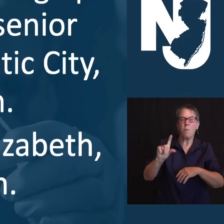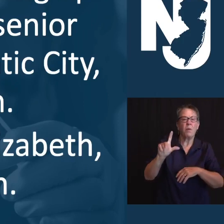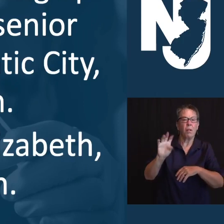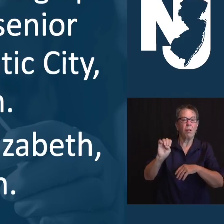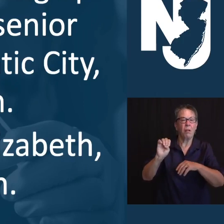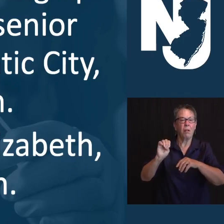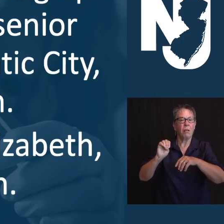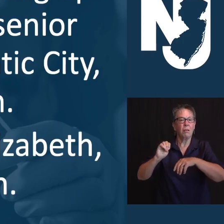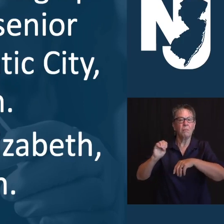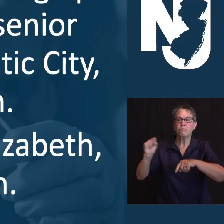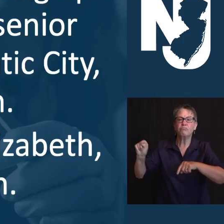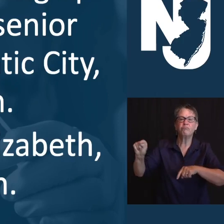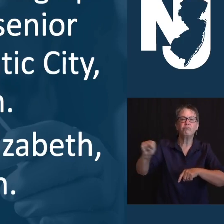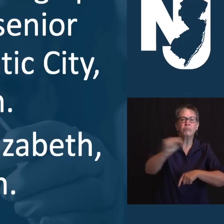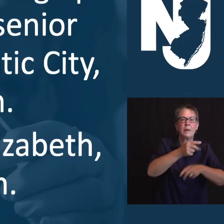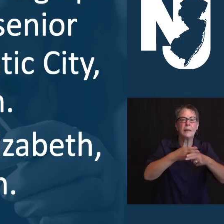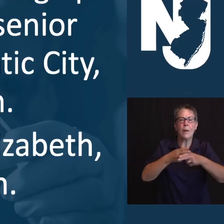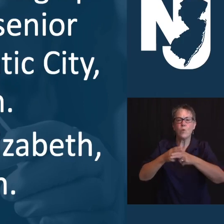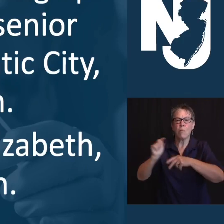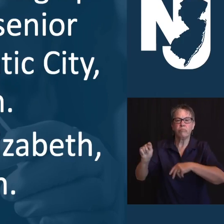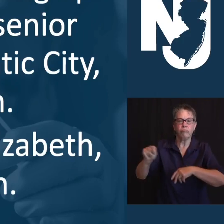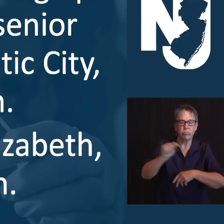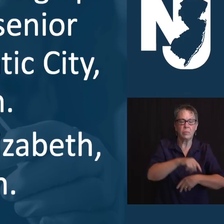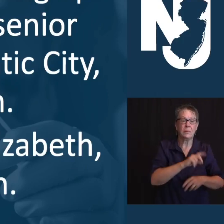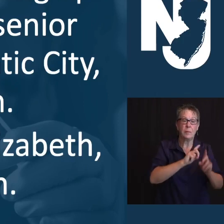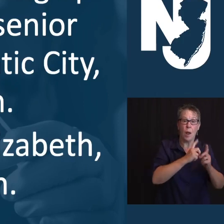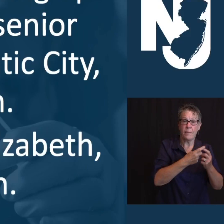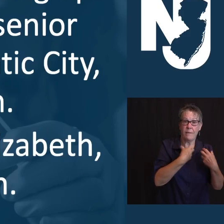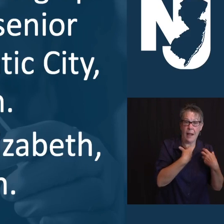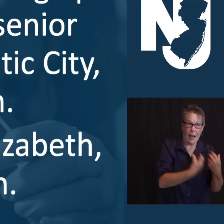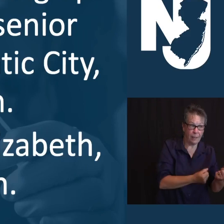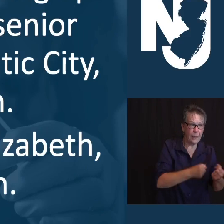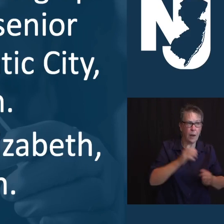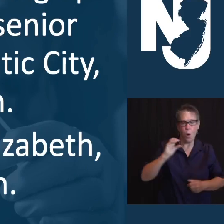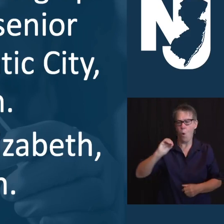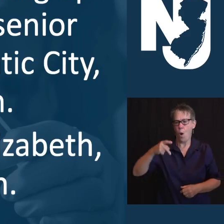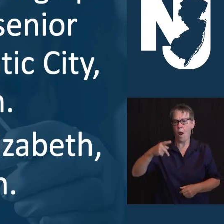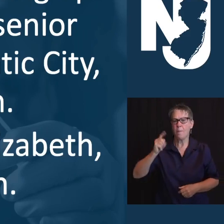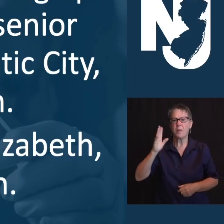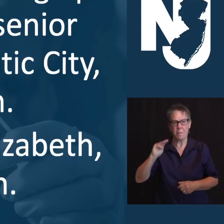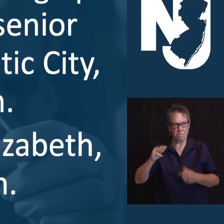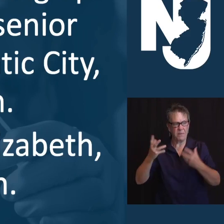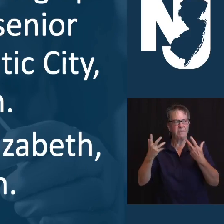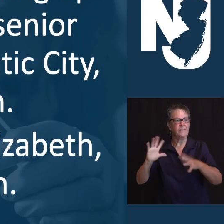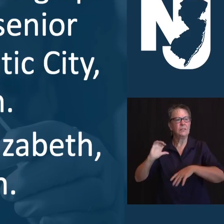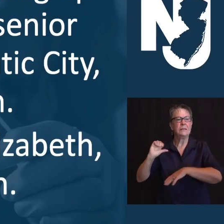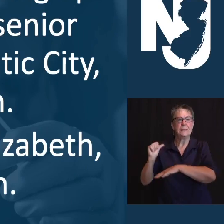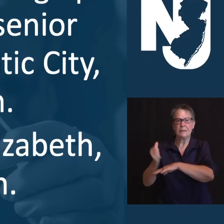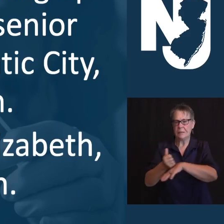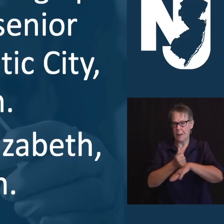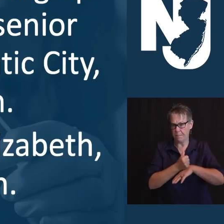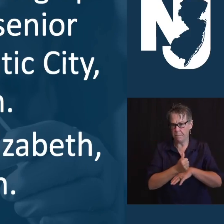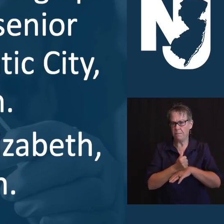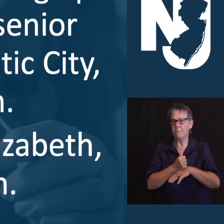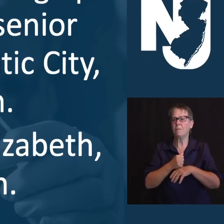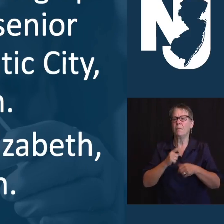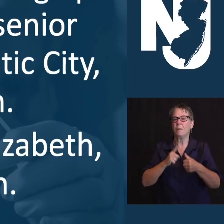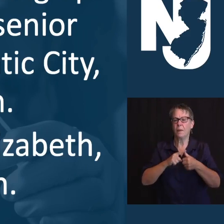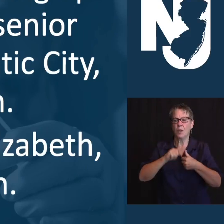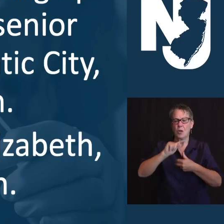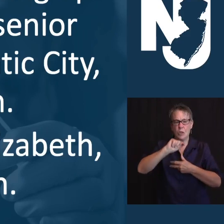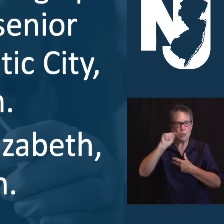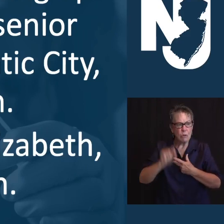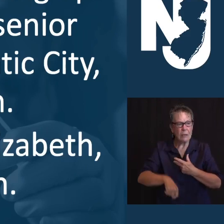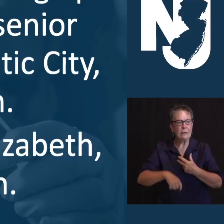has begun in Trenton, and other sites will be opened in both Atlantic City and Camden for residents in those facilities